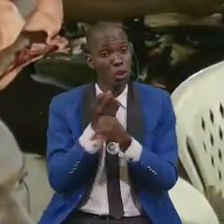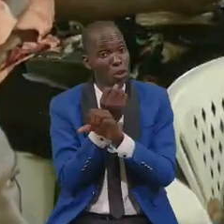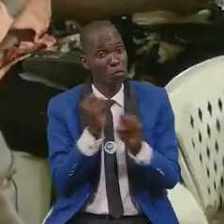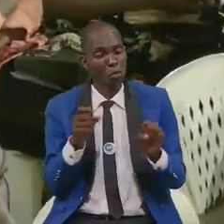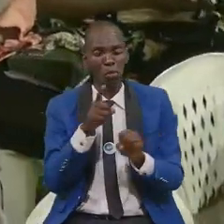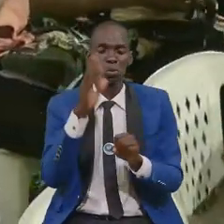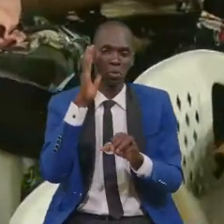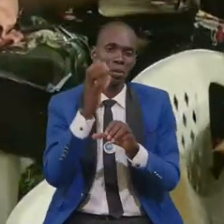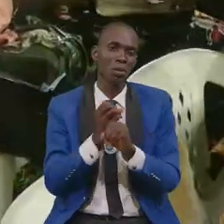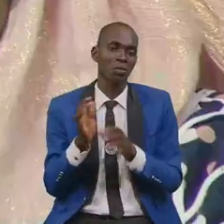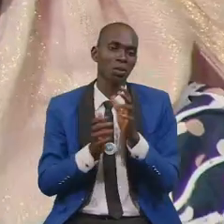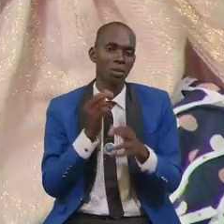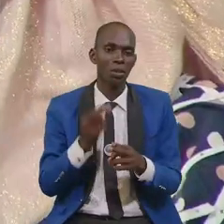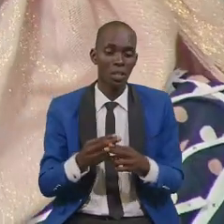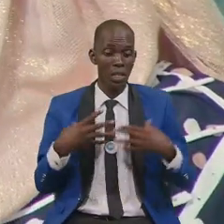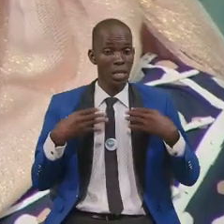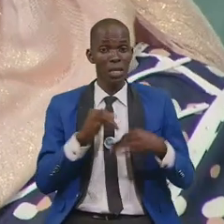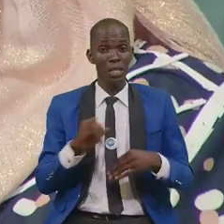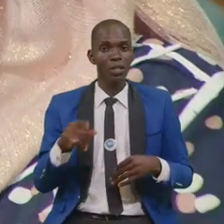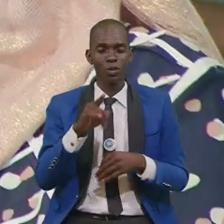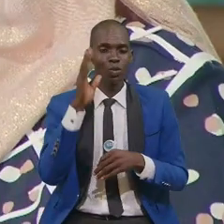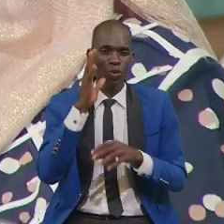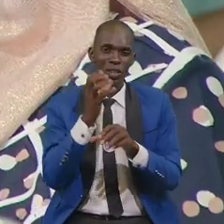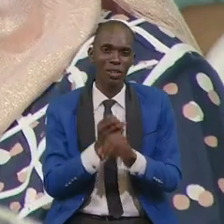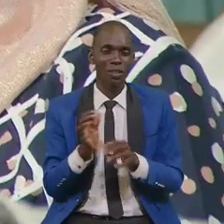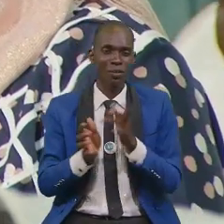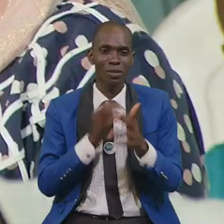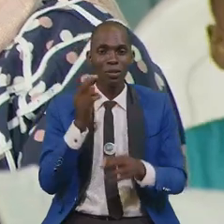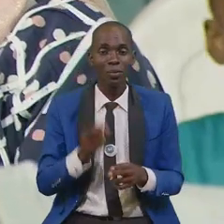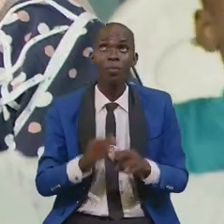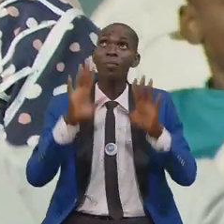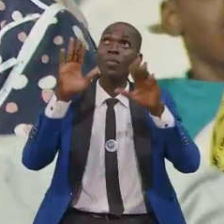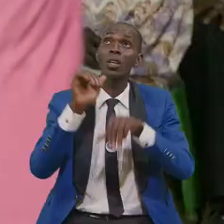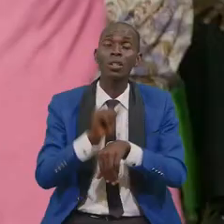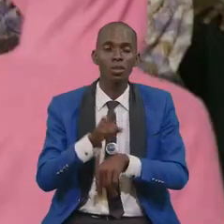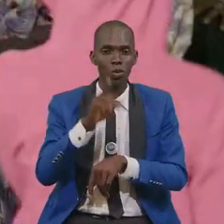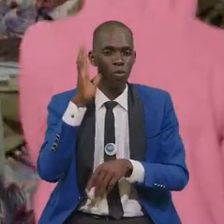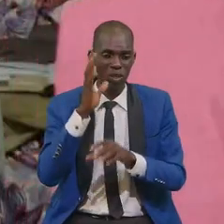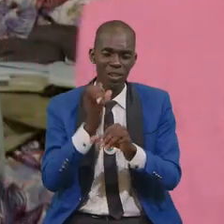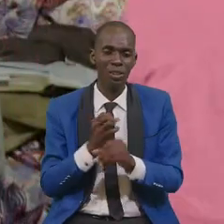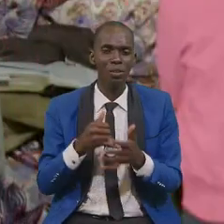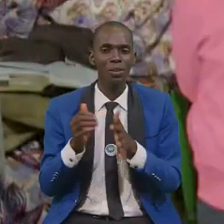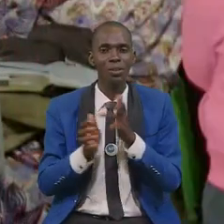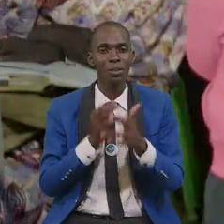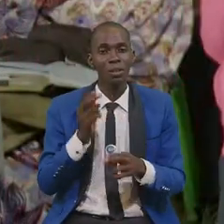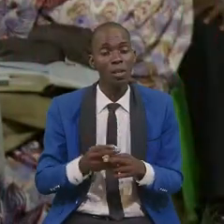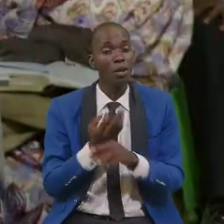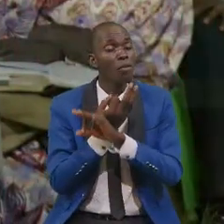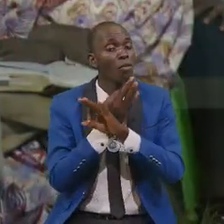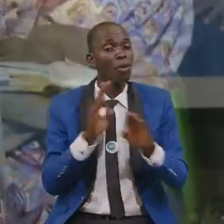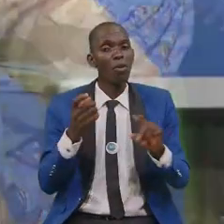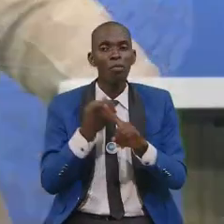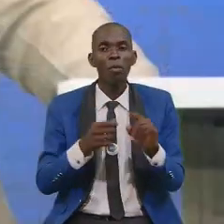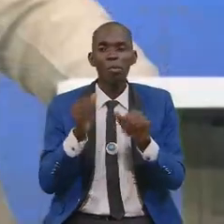Healing, tonight you receive. Miracle, tonight you receive. Freedom from every